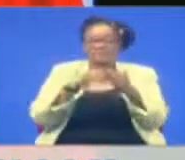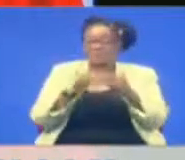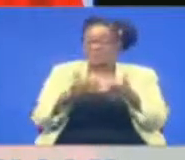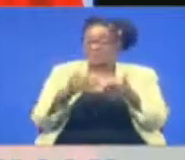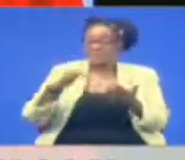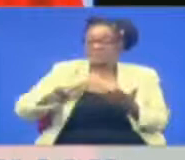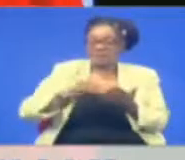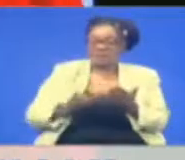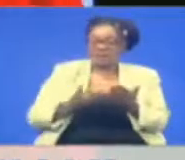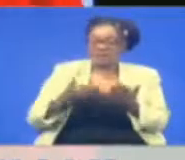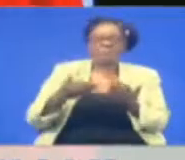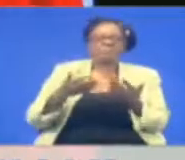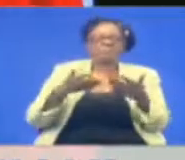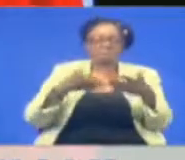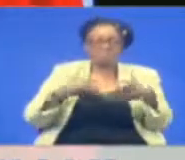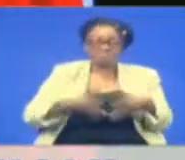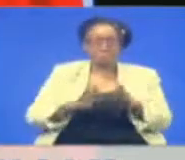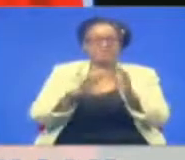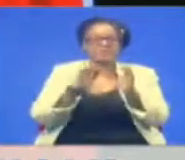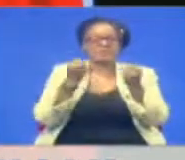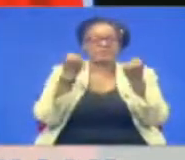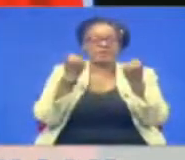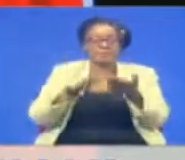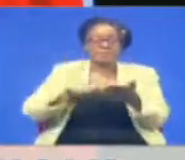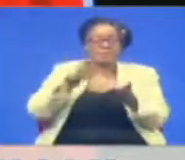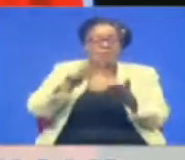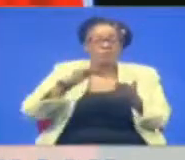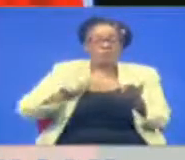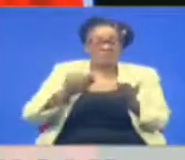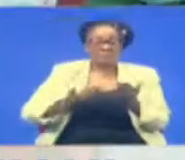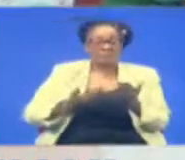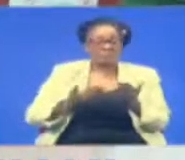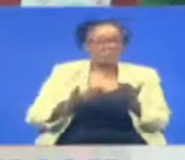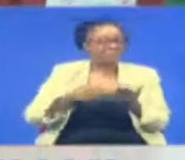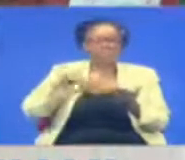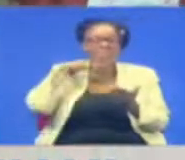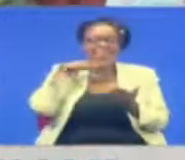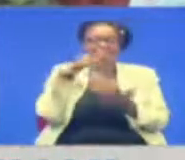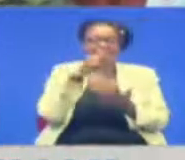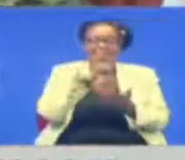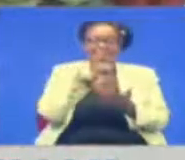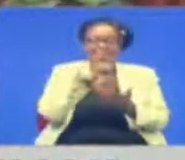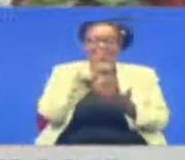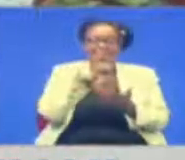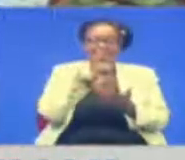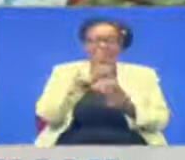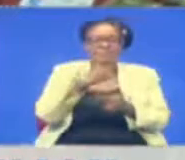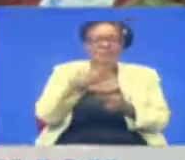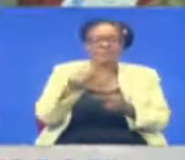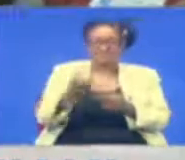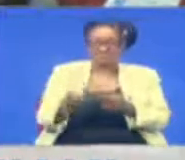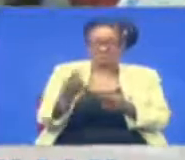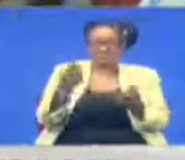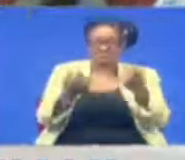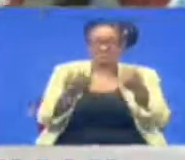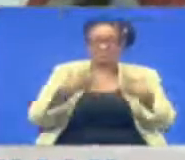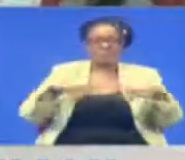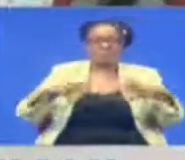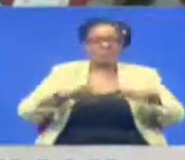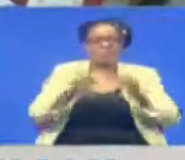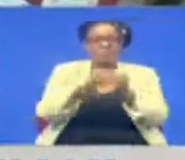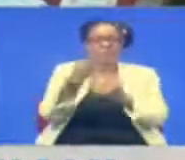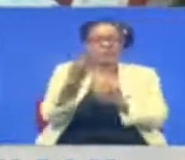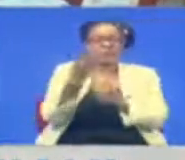birth safely, many women have lost their lives. Bi Margaret aidha aliwatambua watu 14 ambao